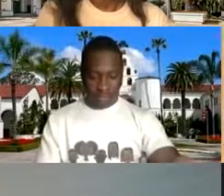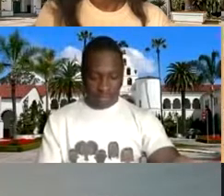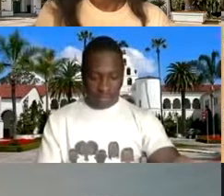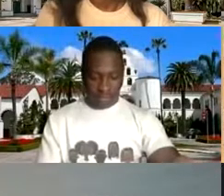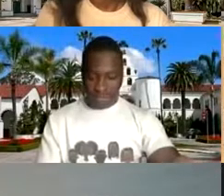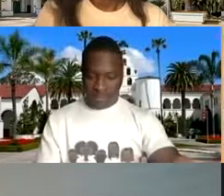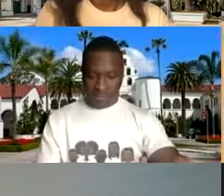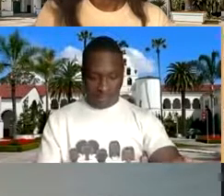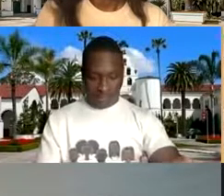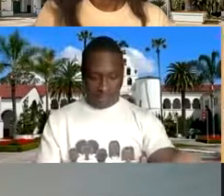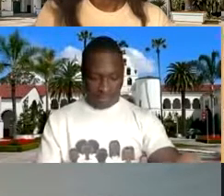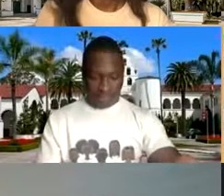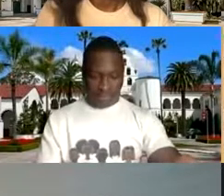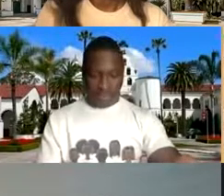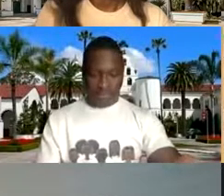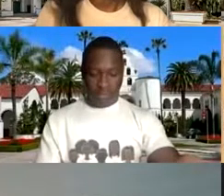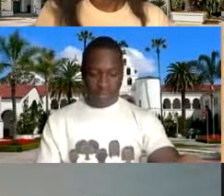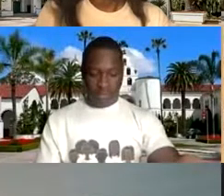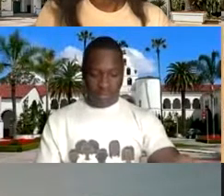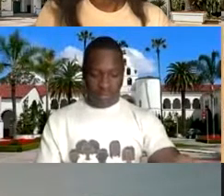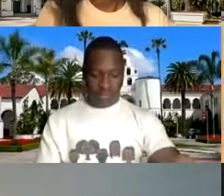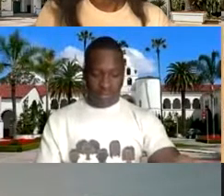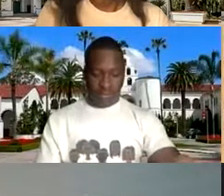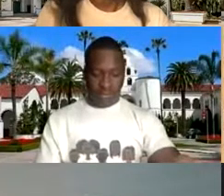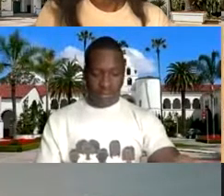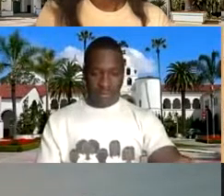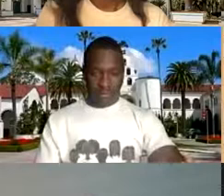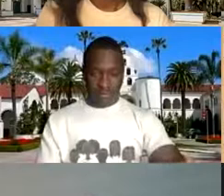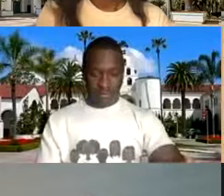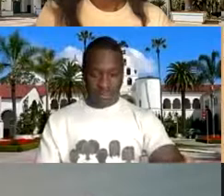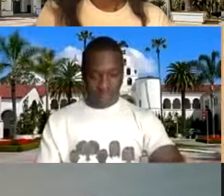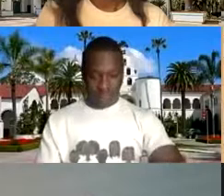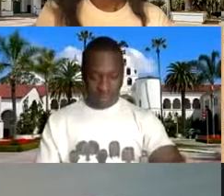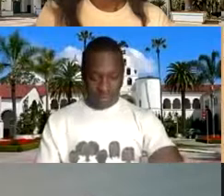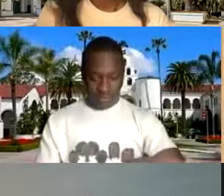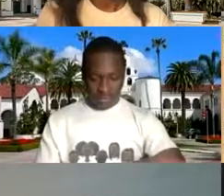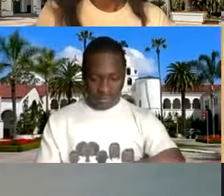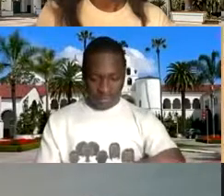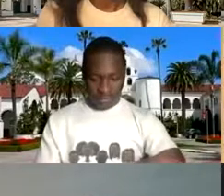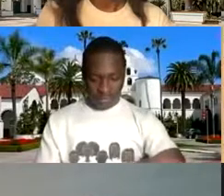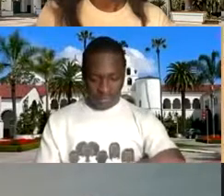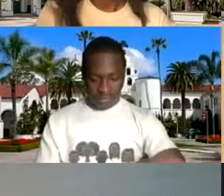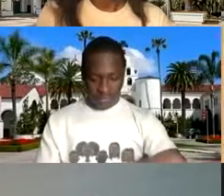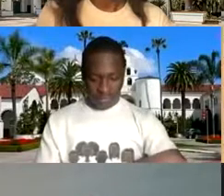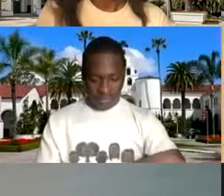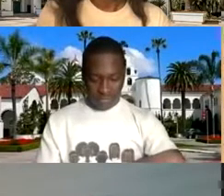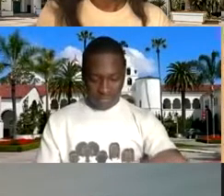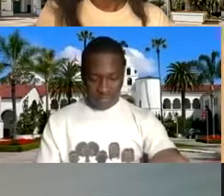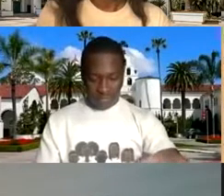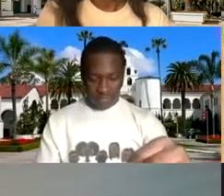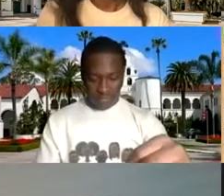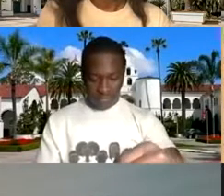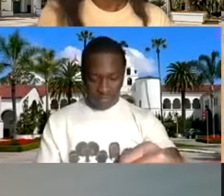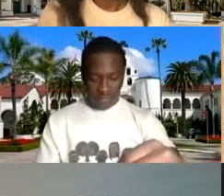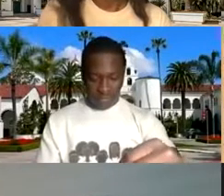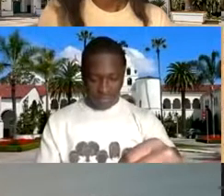was prepared. So, and also I think the Summer Bridge program does give you a little taste of what college life is going to be by